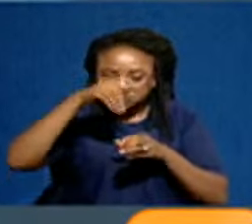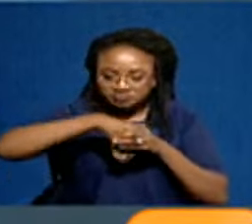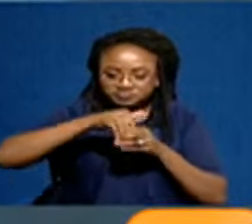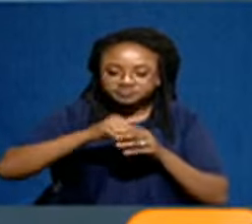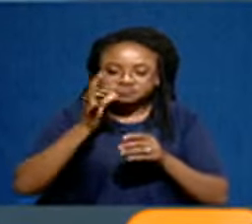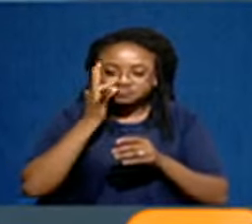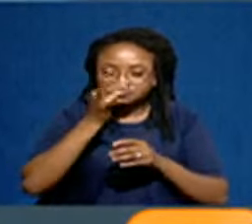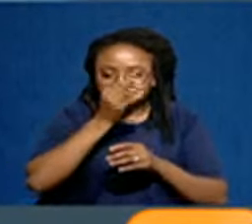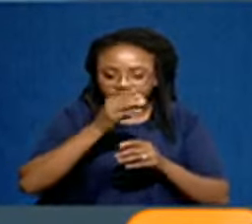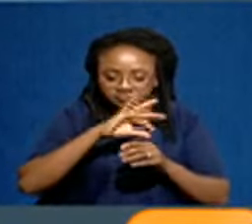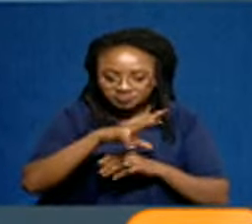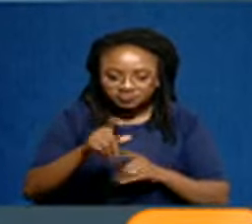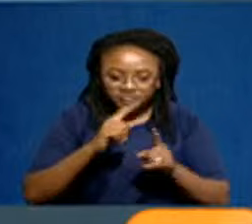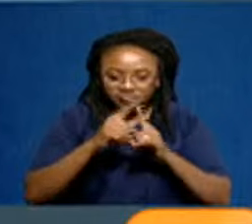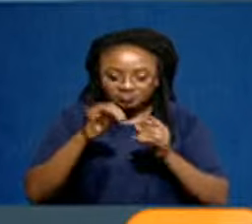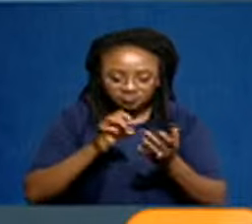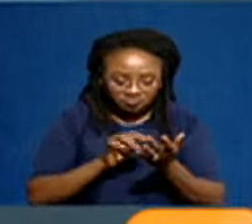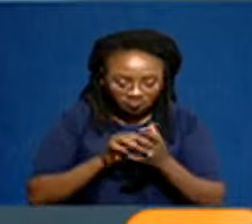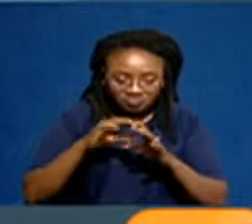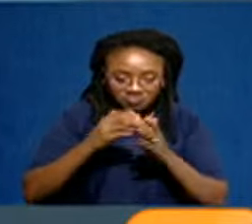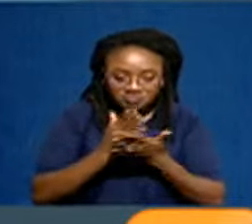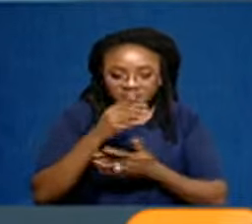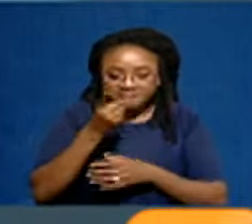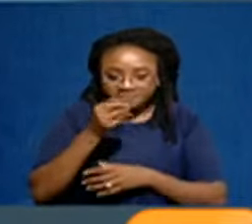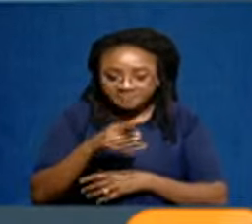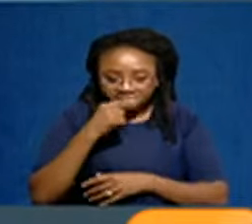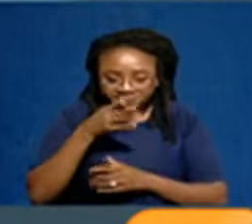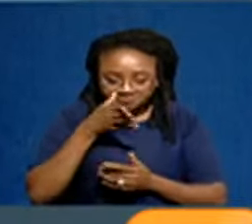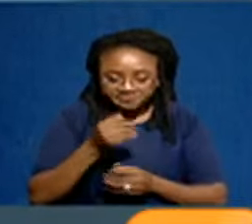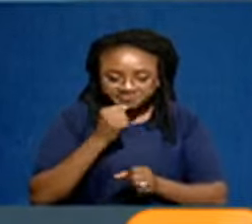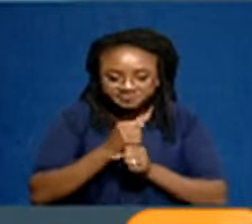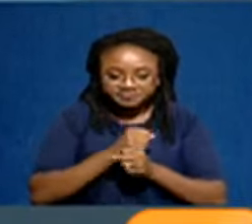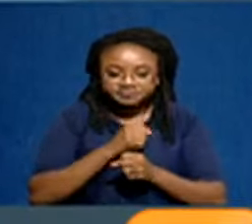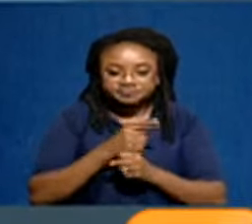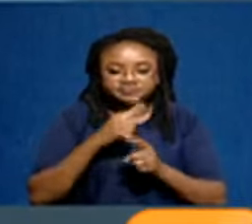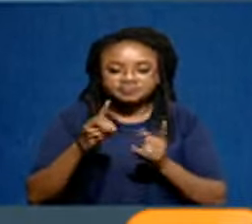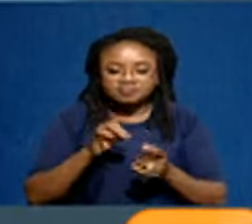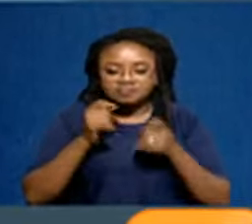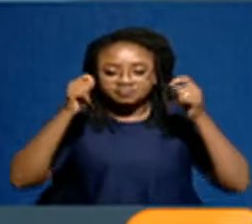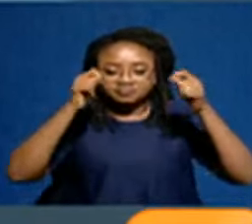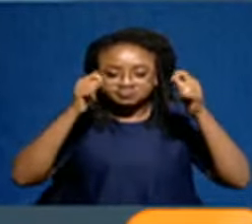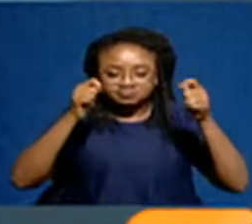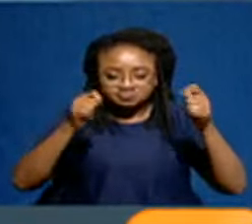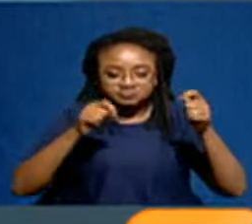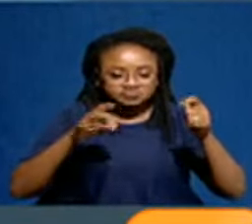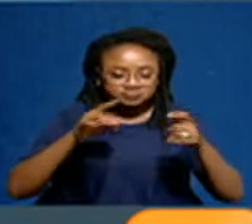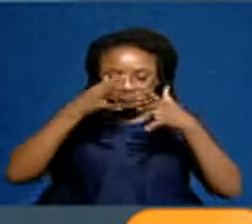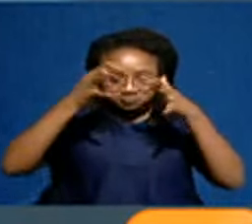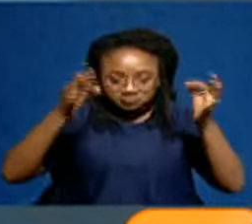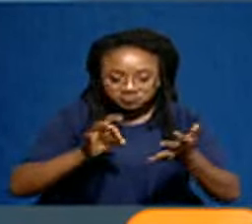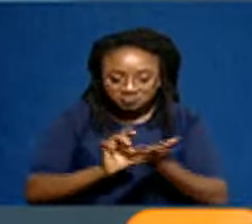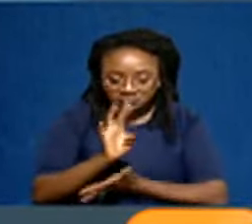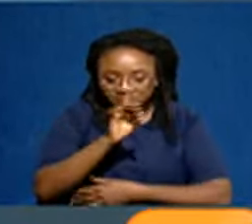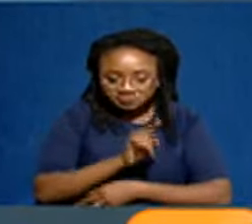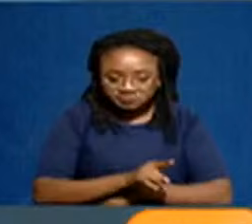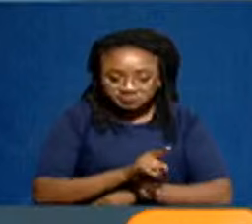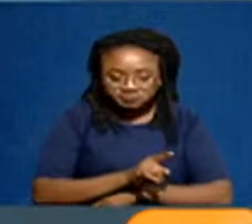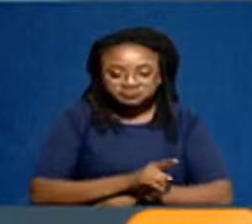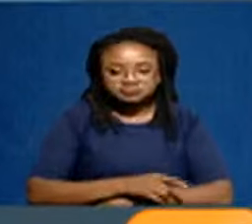by sacking some doctors who have gone on strike, yet he has been able to fulfill the